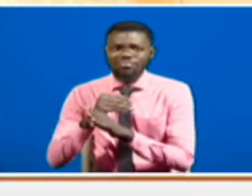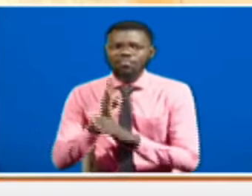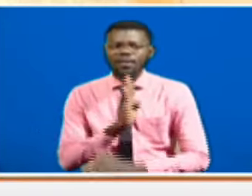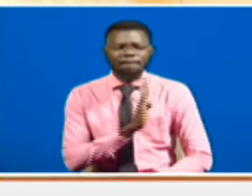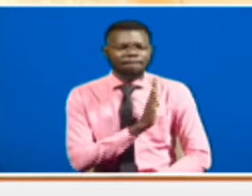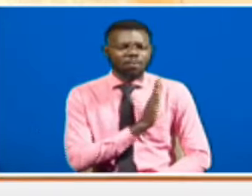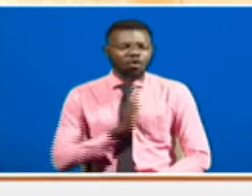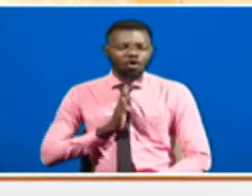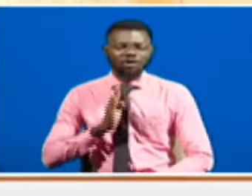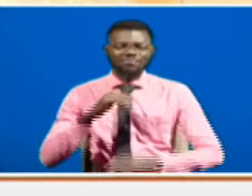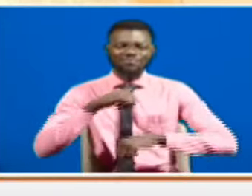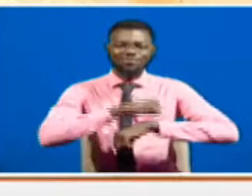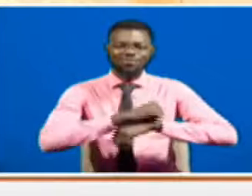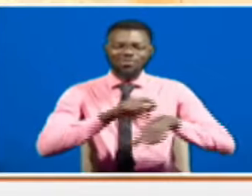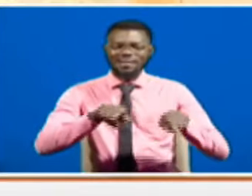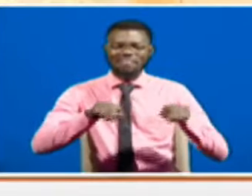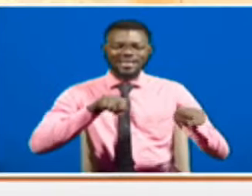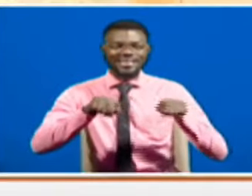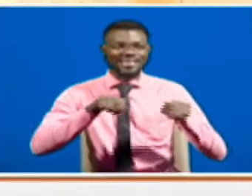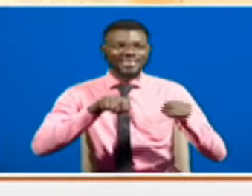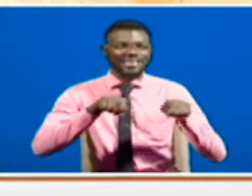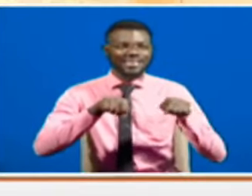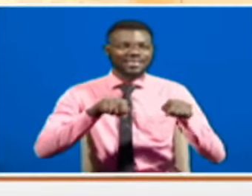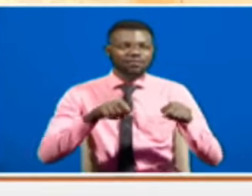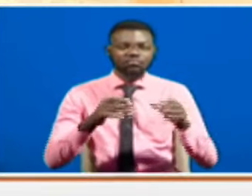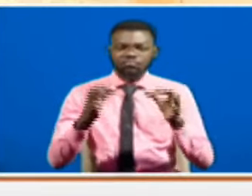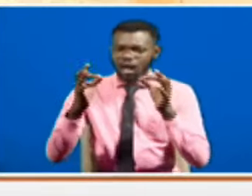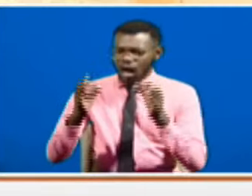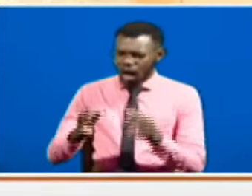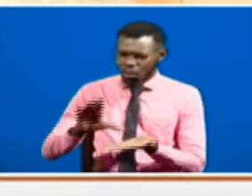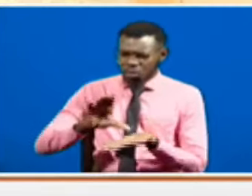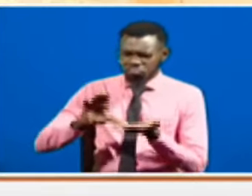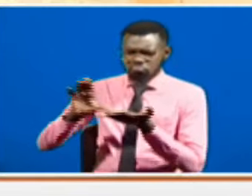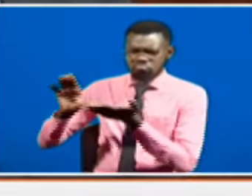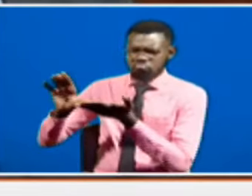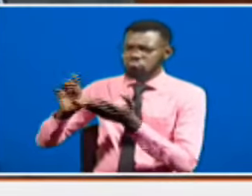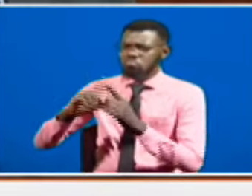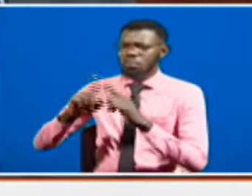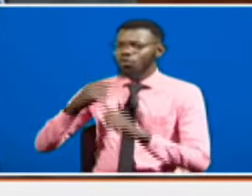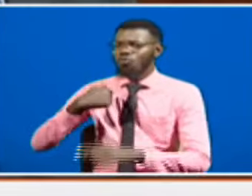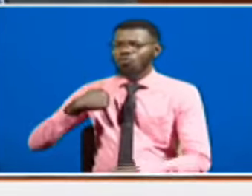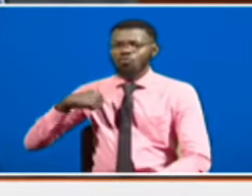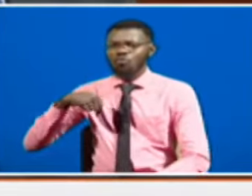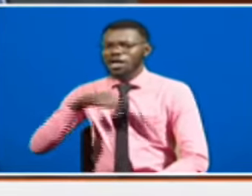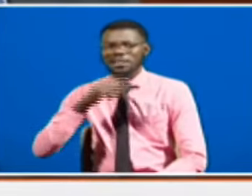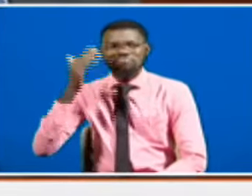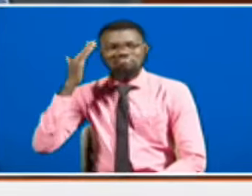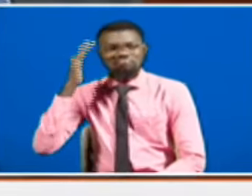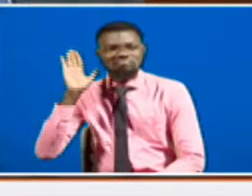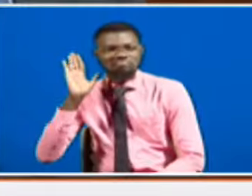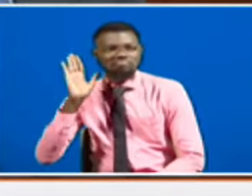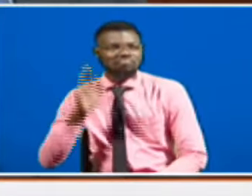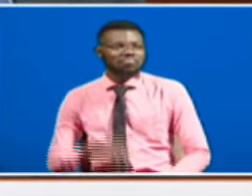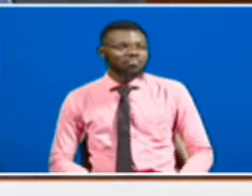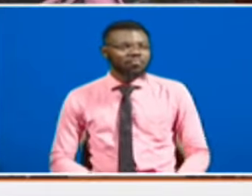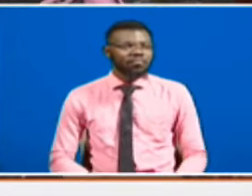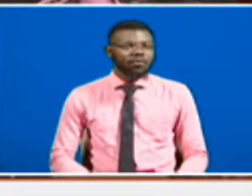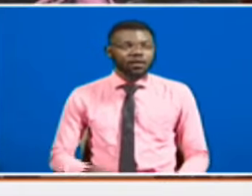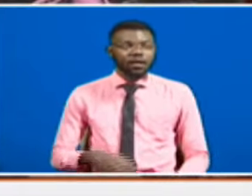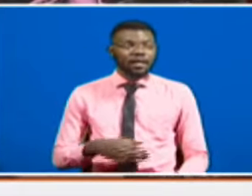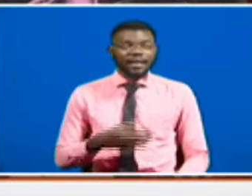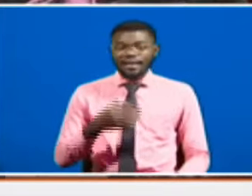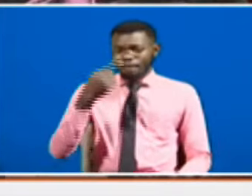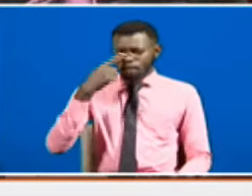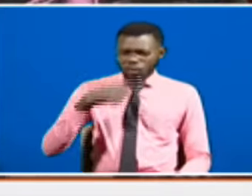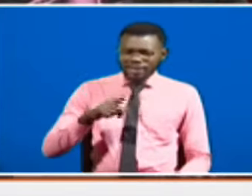schools that go into accounts that nobody knows. Among the policies and projects that are facing court